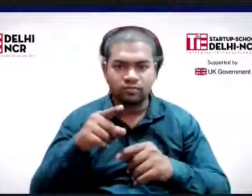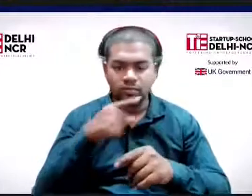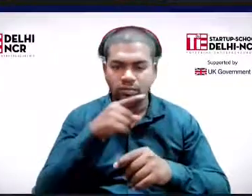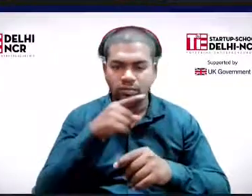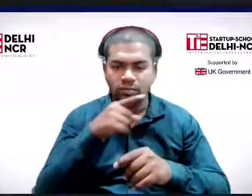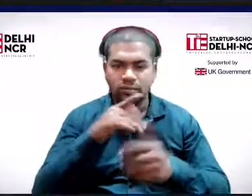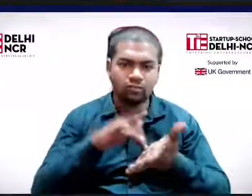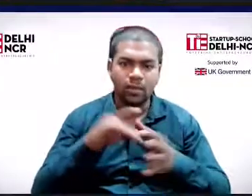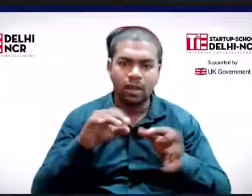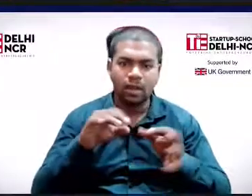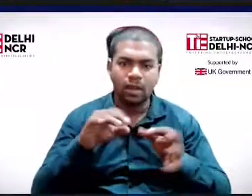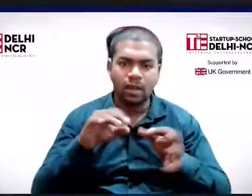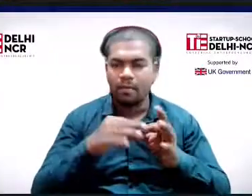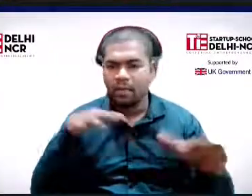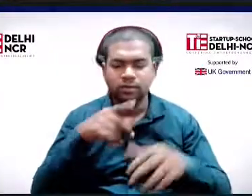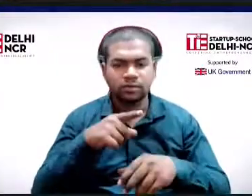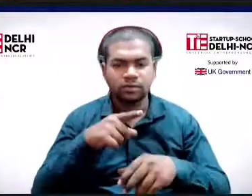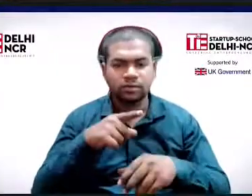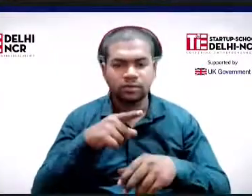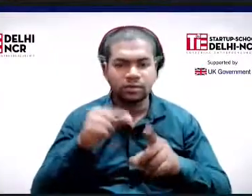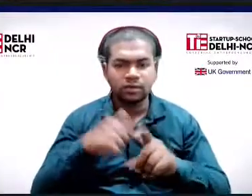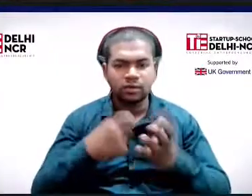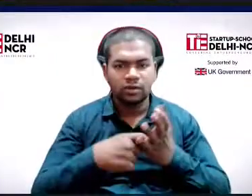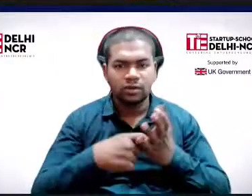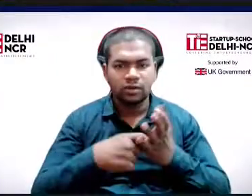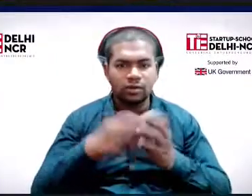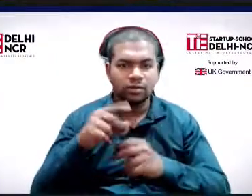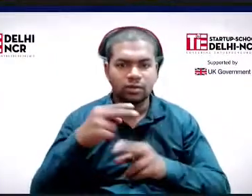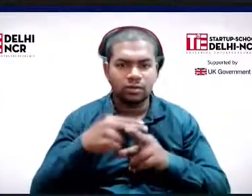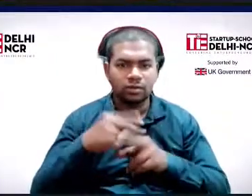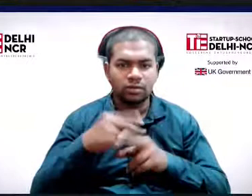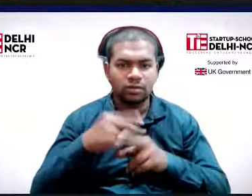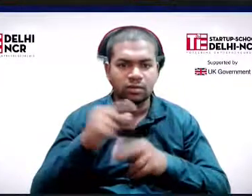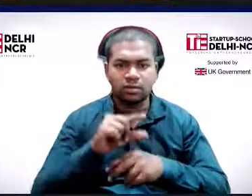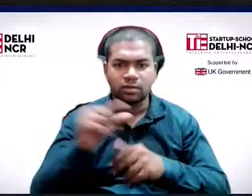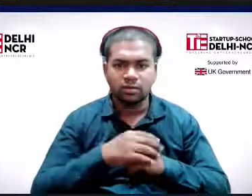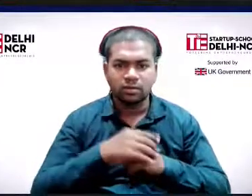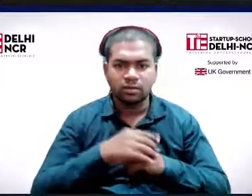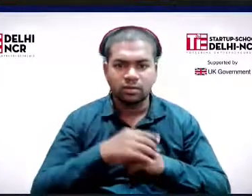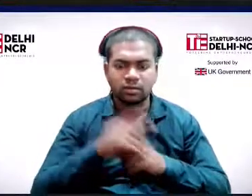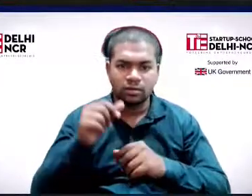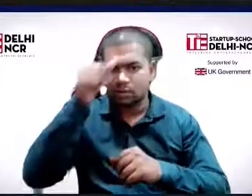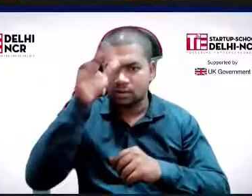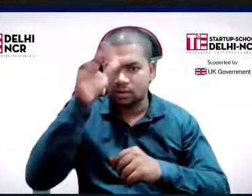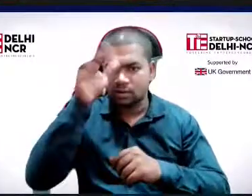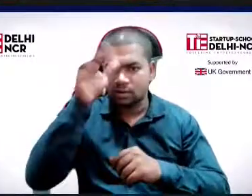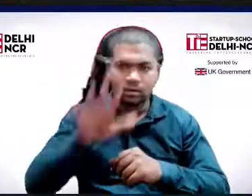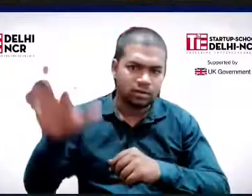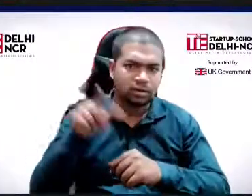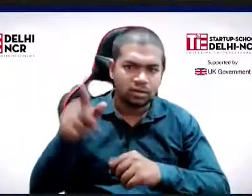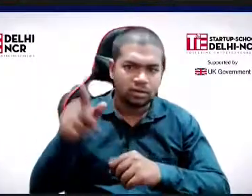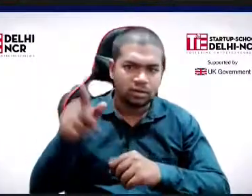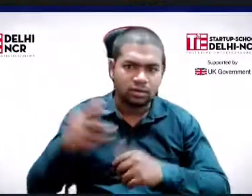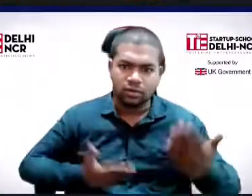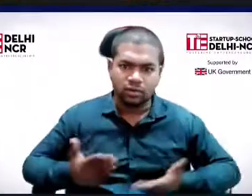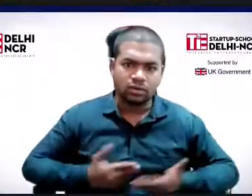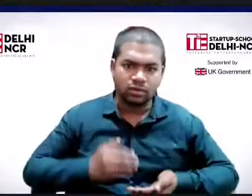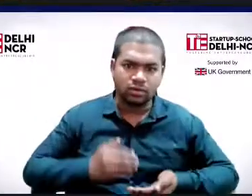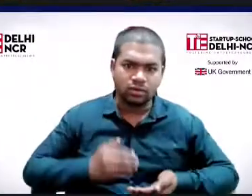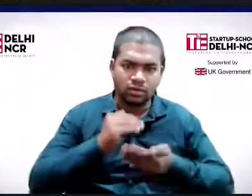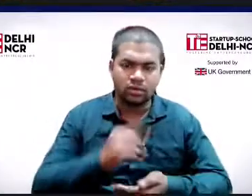Europe. And as some of you can guess from my name, my parents are from India in Kolkata, but I'm born